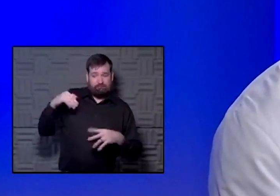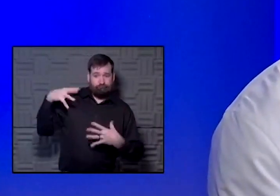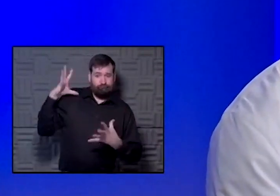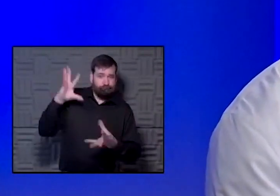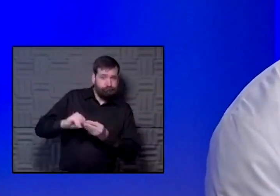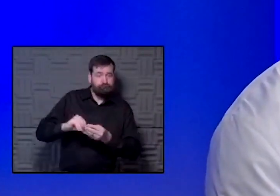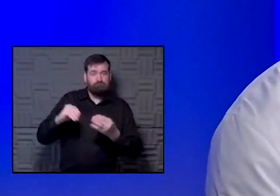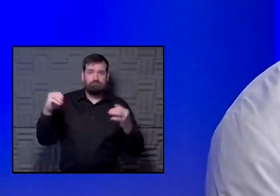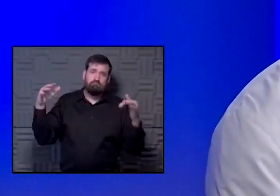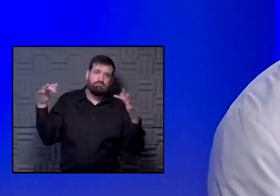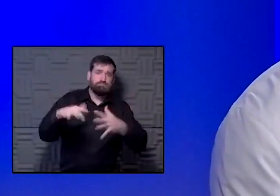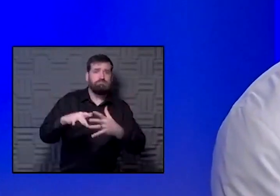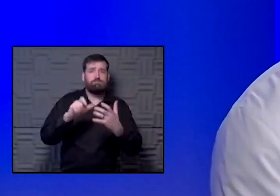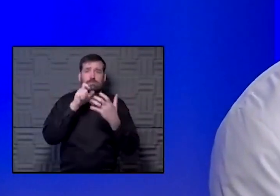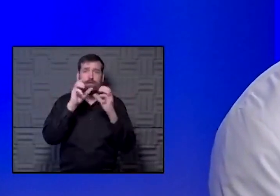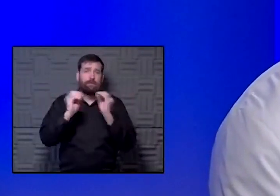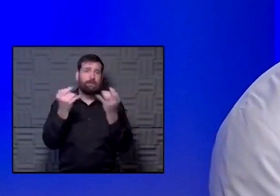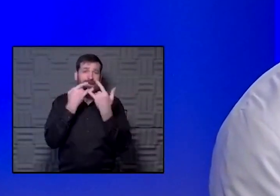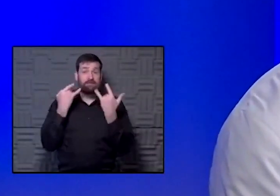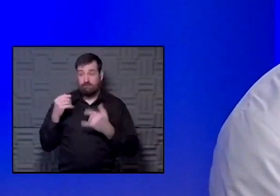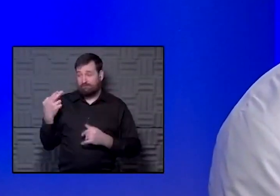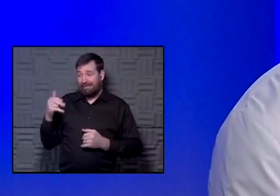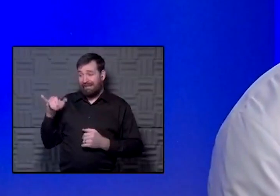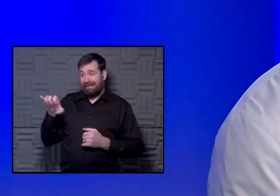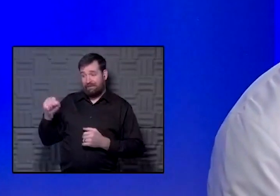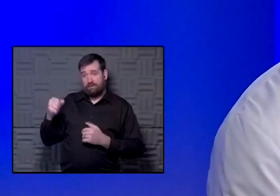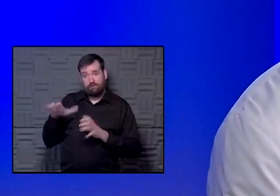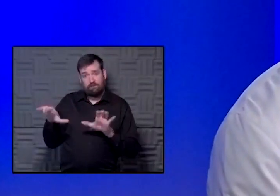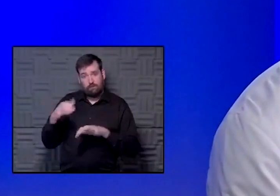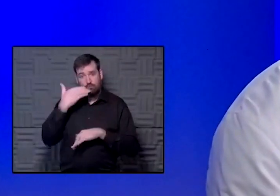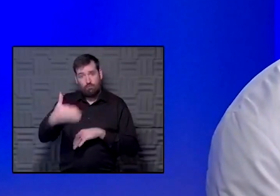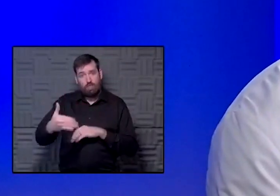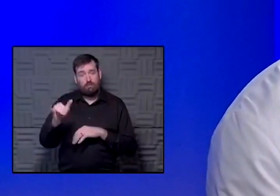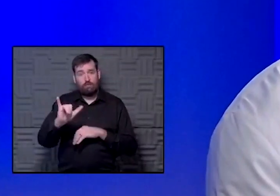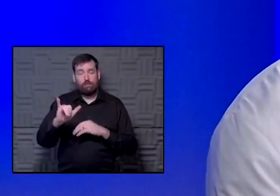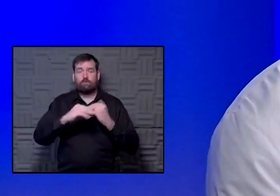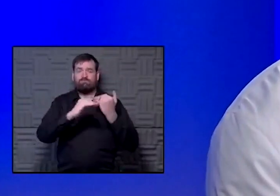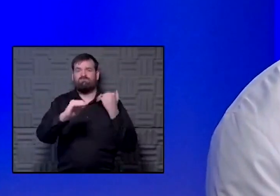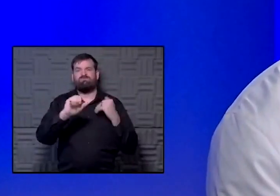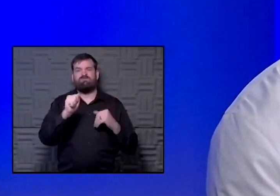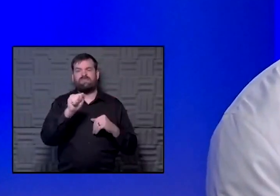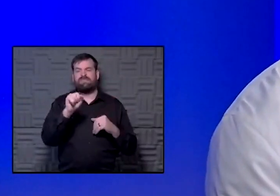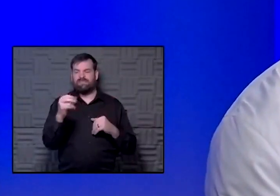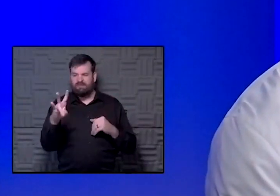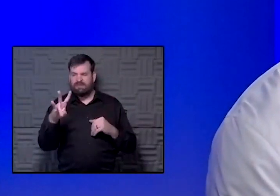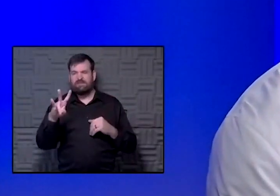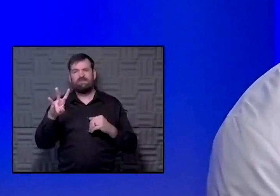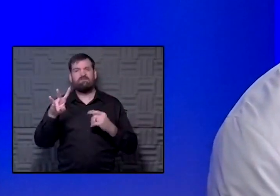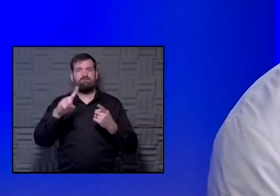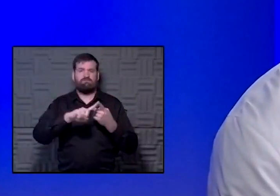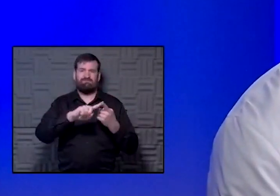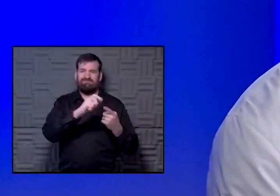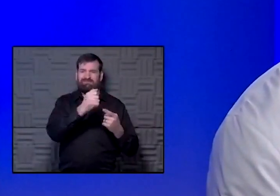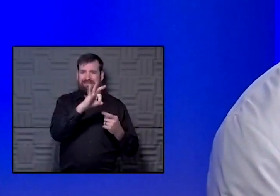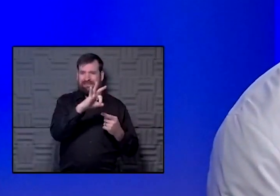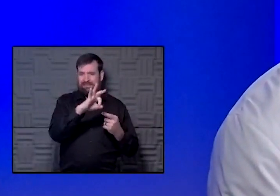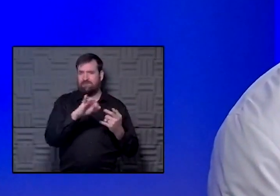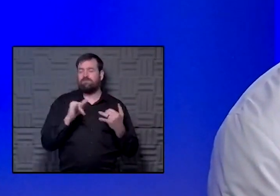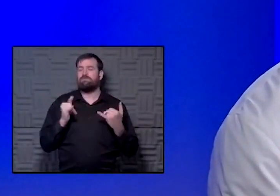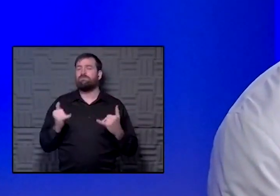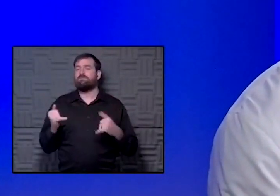large groups, not masking. Hays is doing well too. They are at an equilibrium, about 17 to 19. They currently have 19